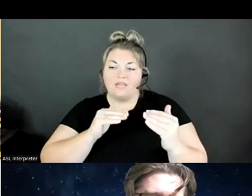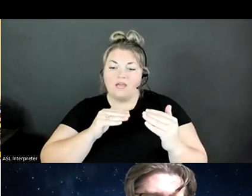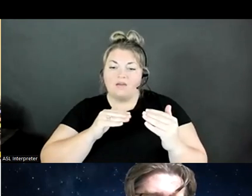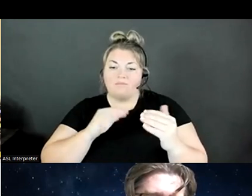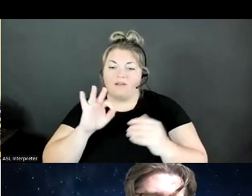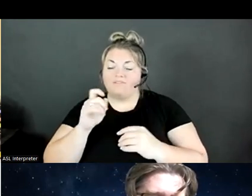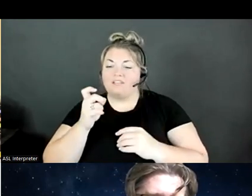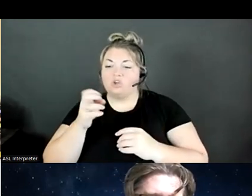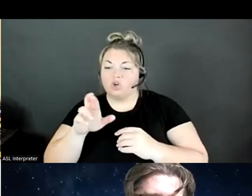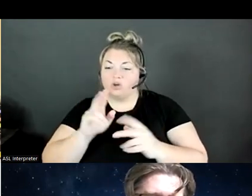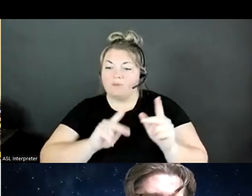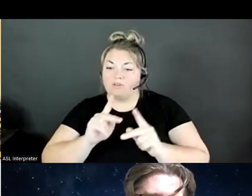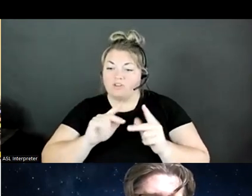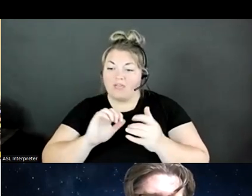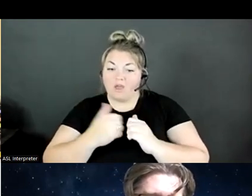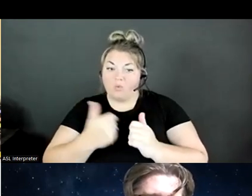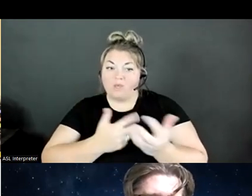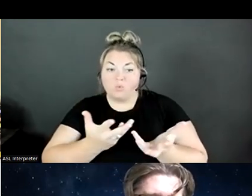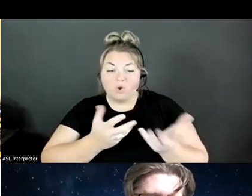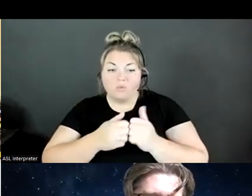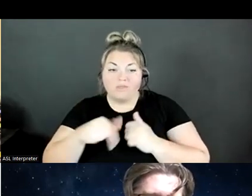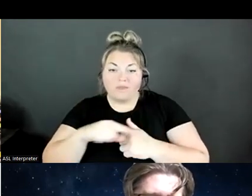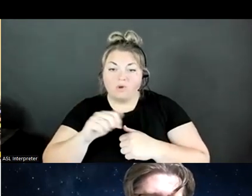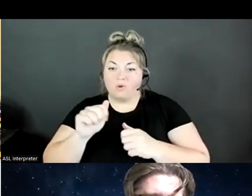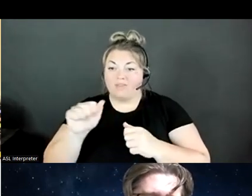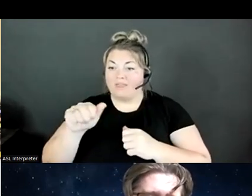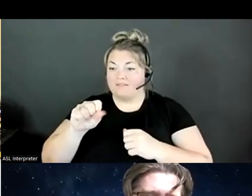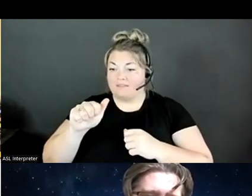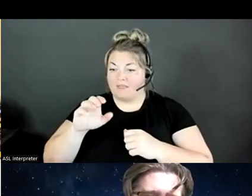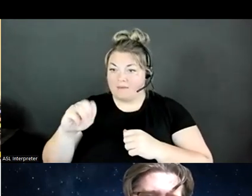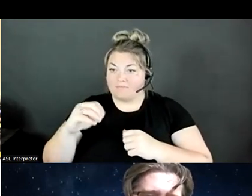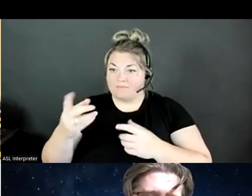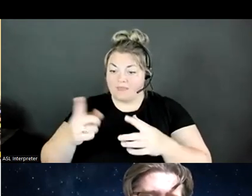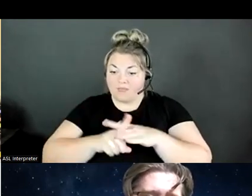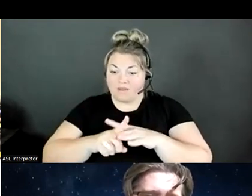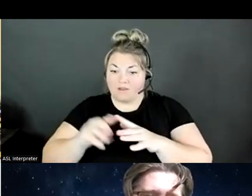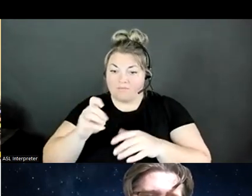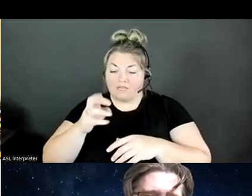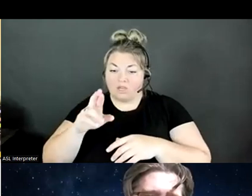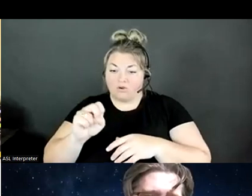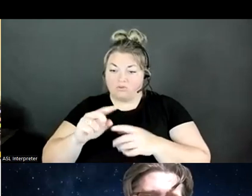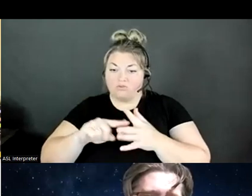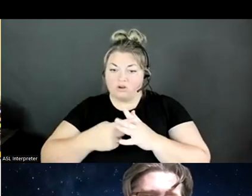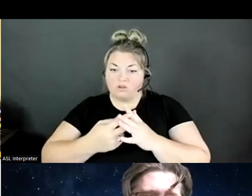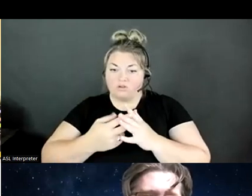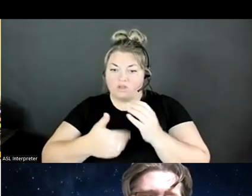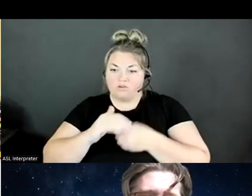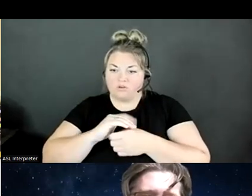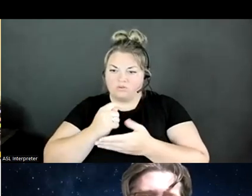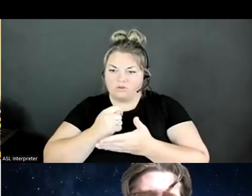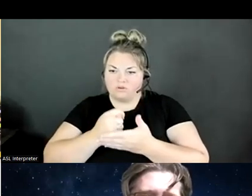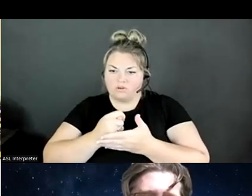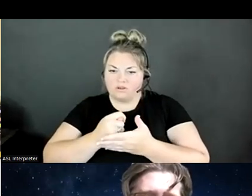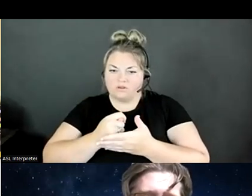work with them. When the ASAM came out and Medicaid started covering treatment, we were under the impression. Okay. If no one has an idea now, would love to hear from